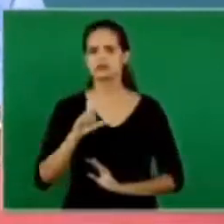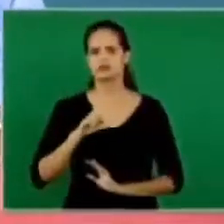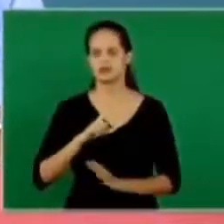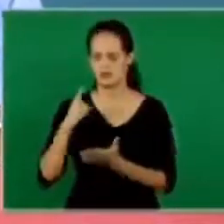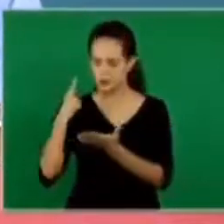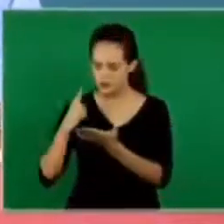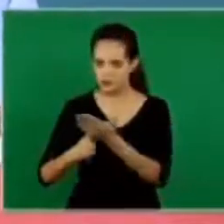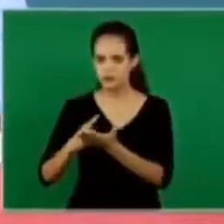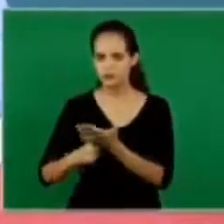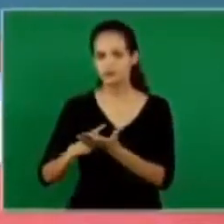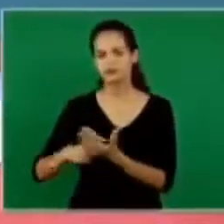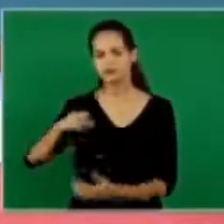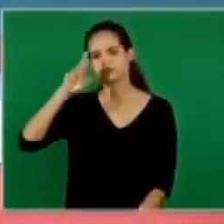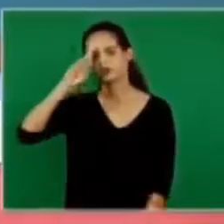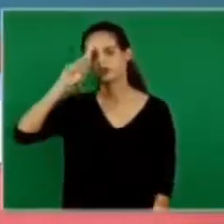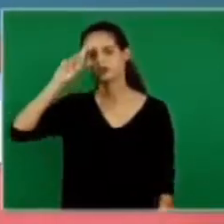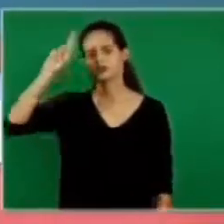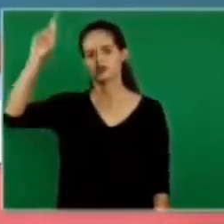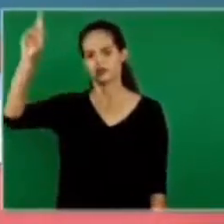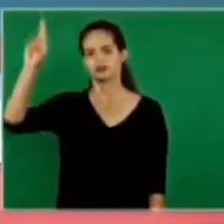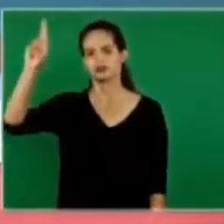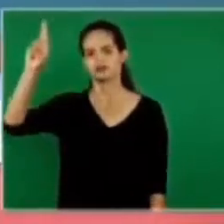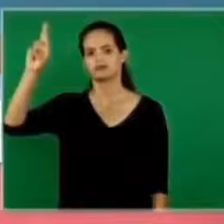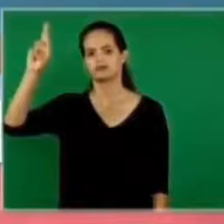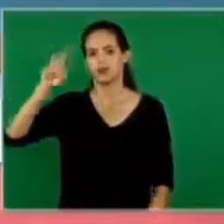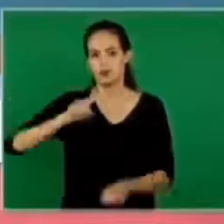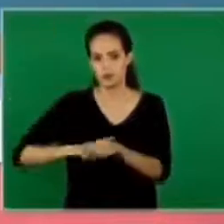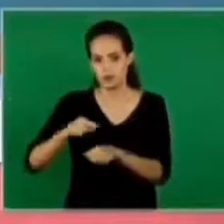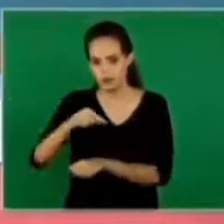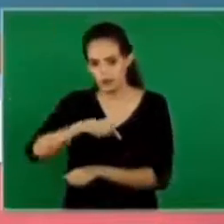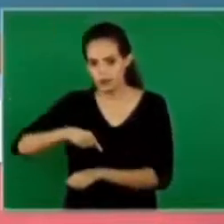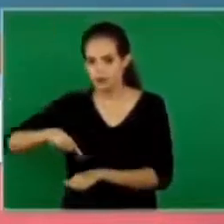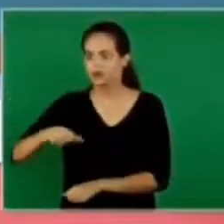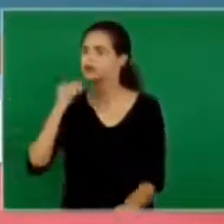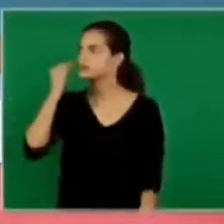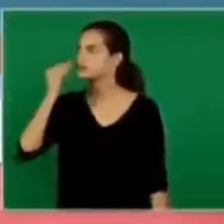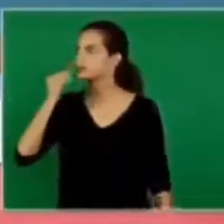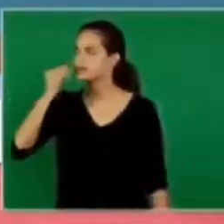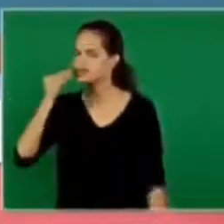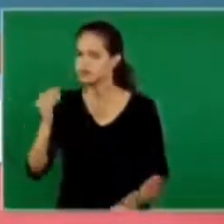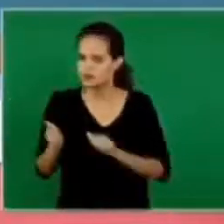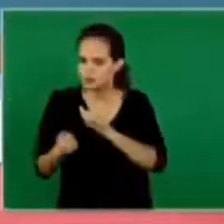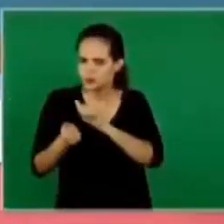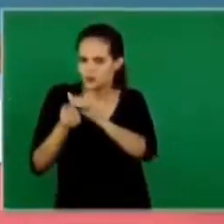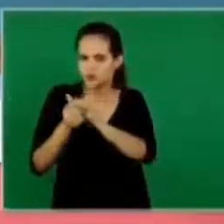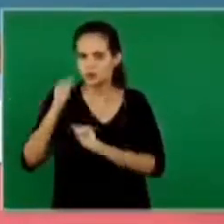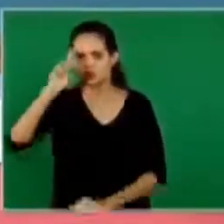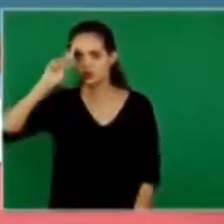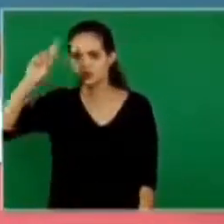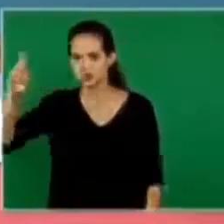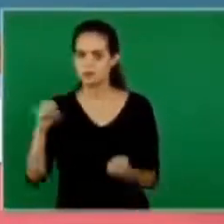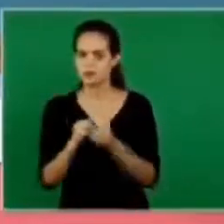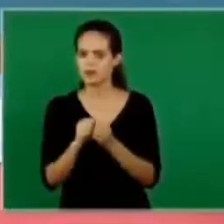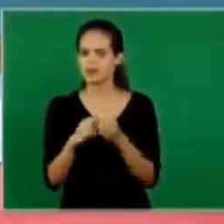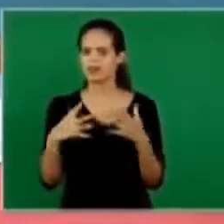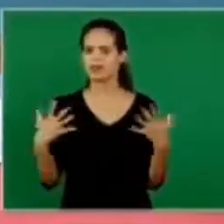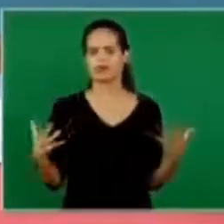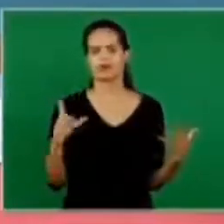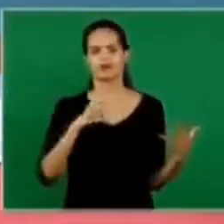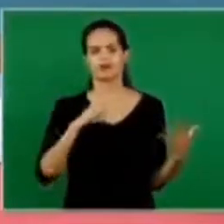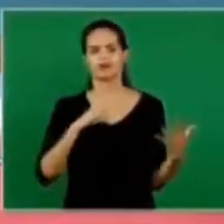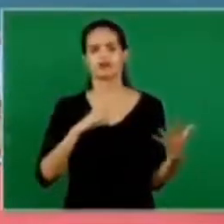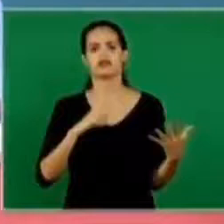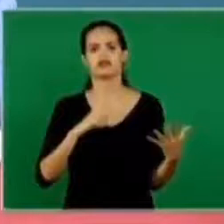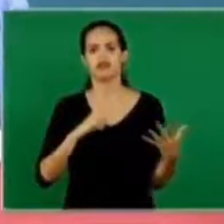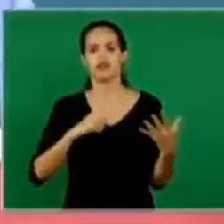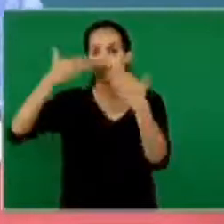with blessings. The path is narrow, but in the narrow path there are miracles that happen. The narrow path is difficult,